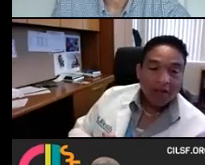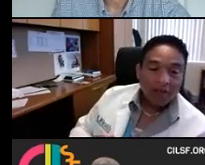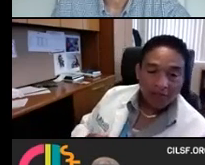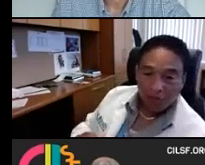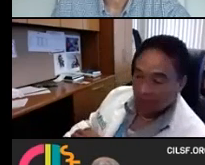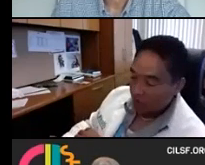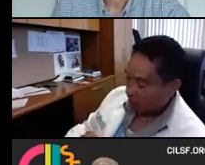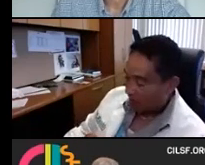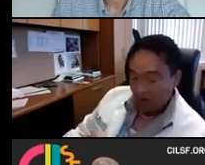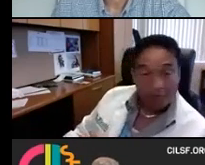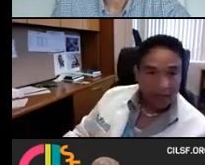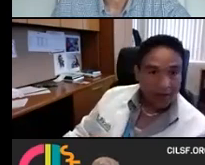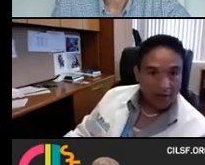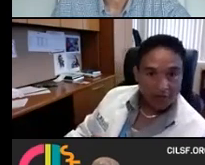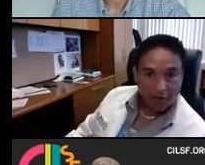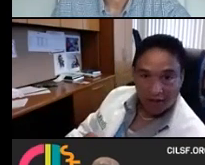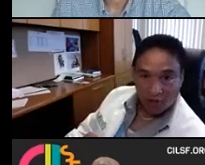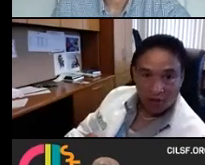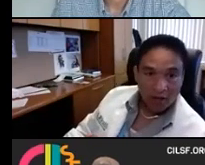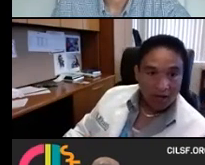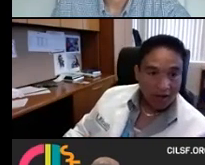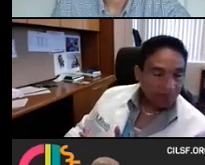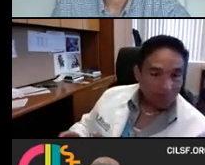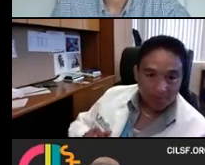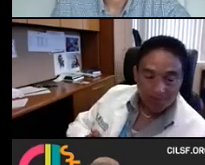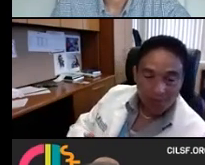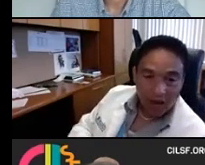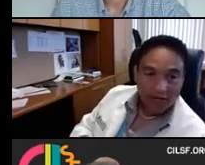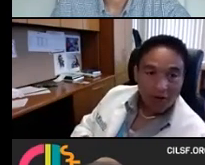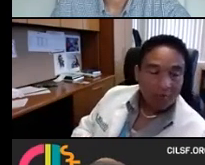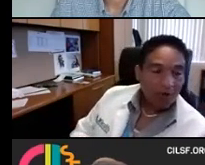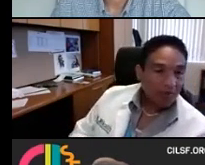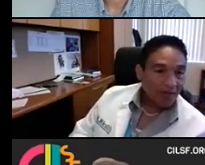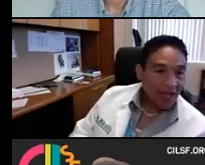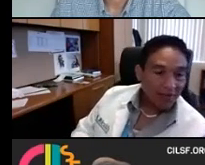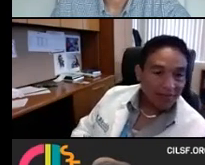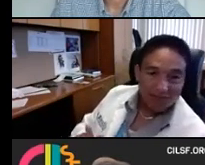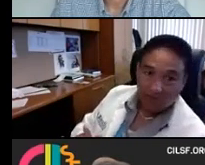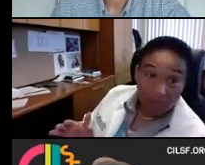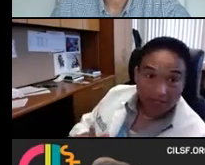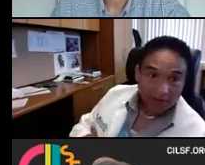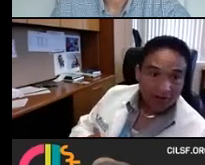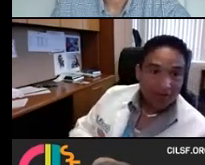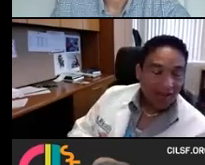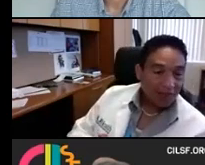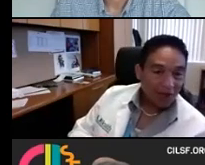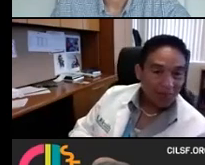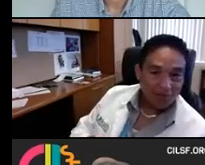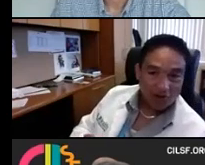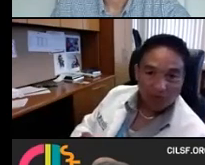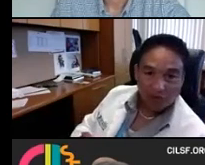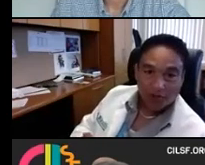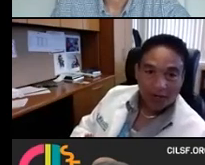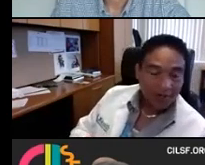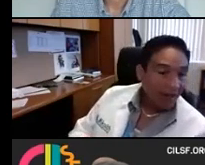weaponized disinformation that's coming at us right now. And they know how to pray. There's a lot of reasons. Many of us have fear,